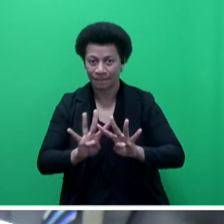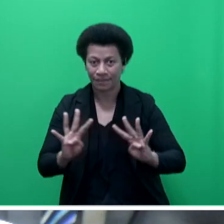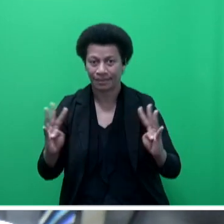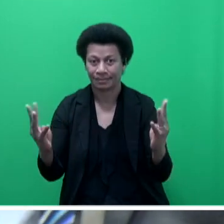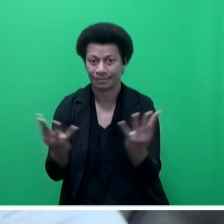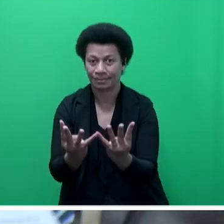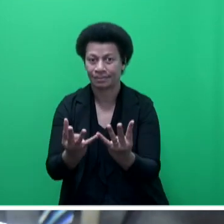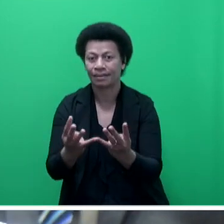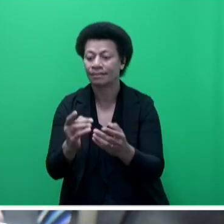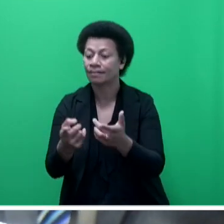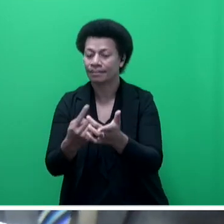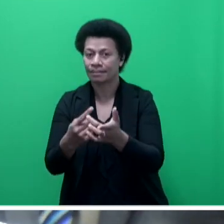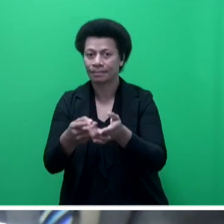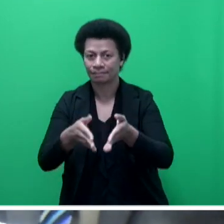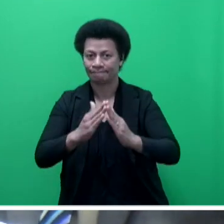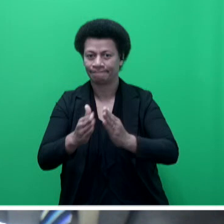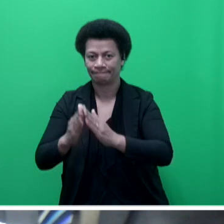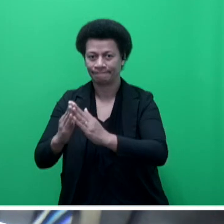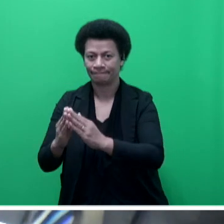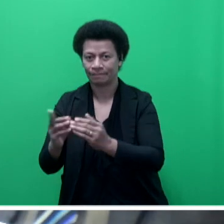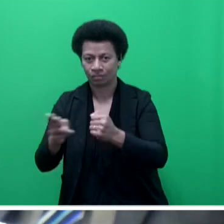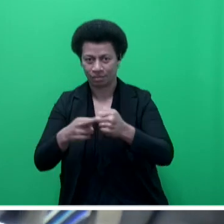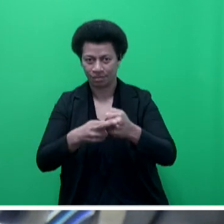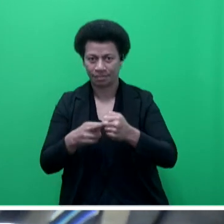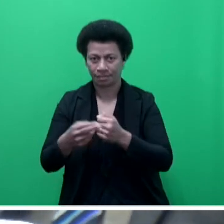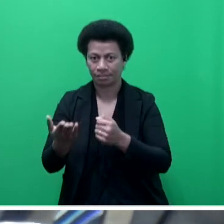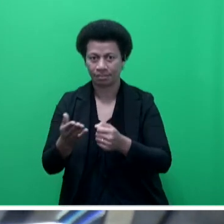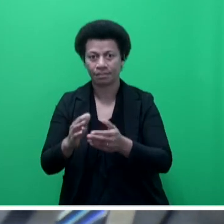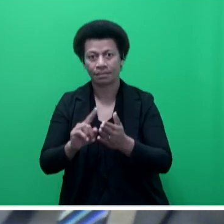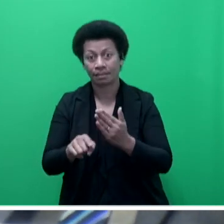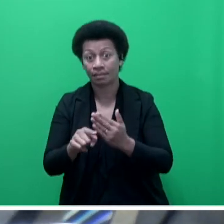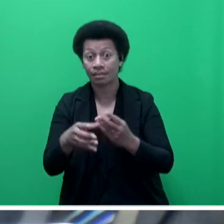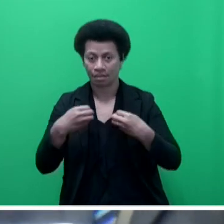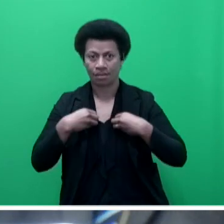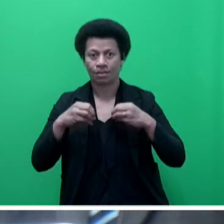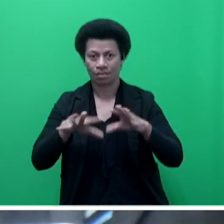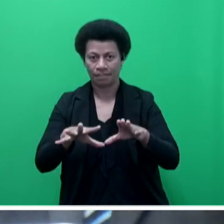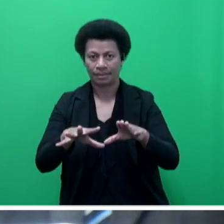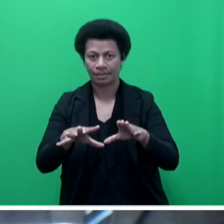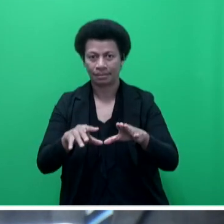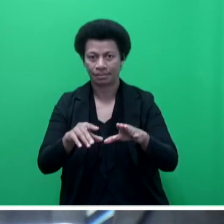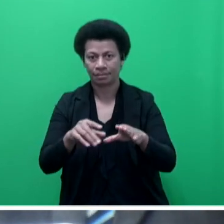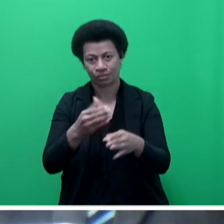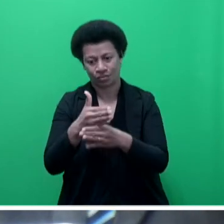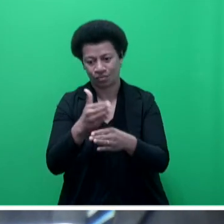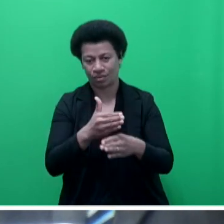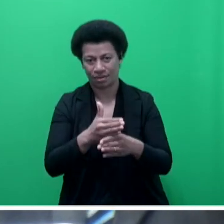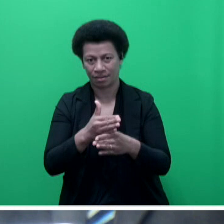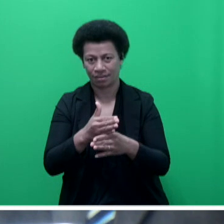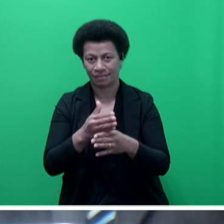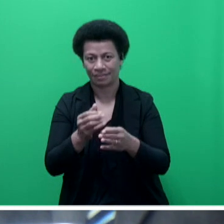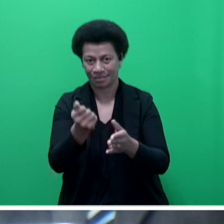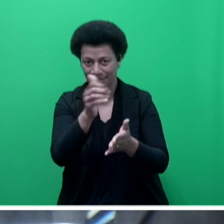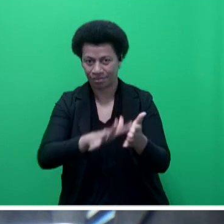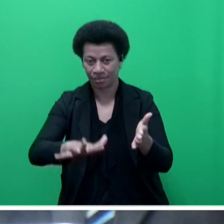associated structures. The pavilion structure has been completed in accordance to the scope of work. The specifics include